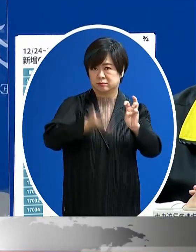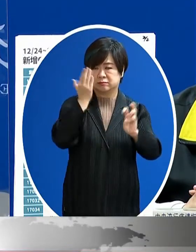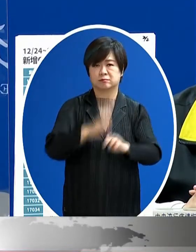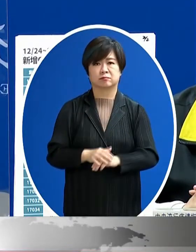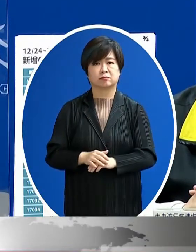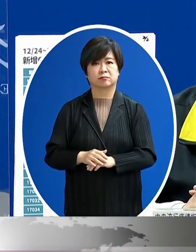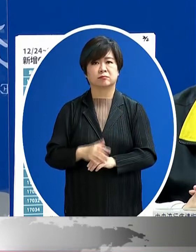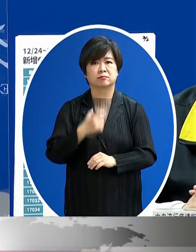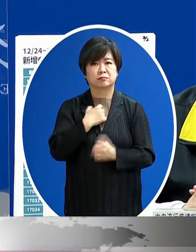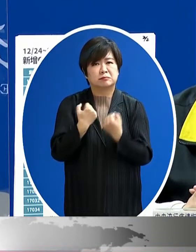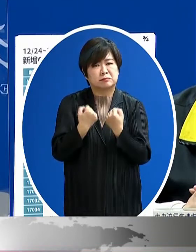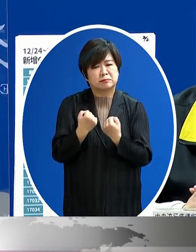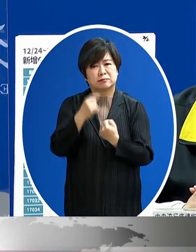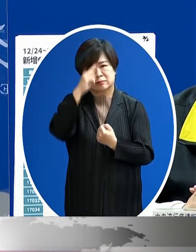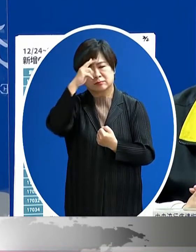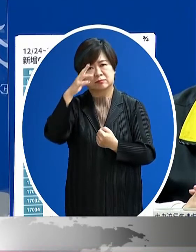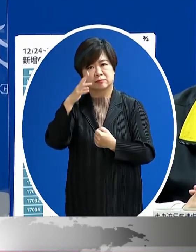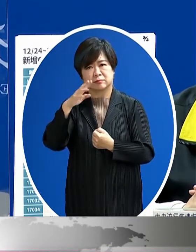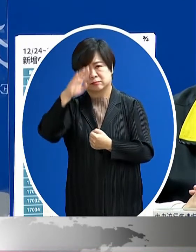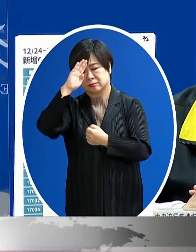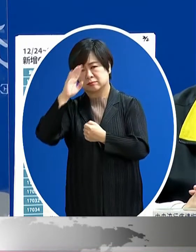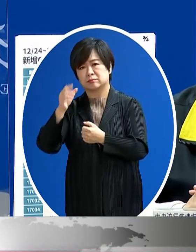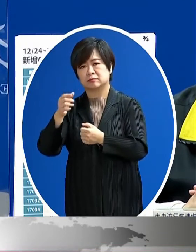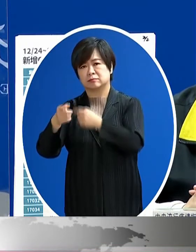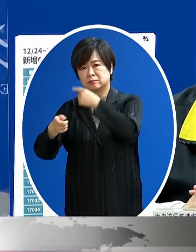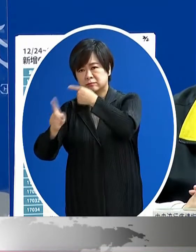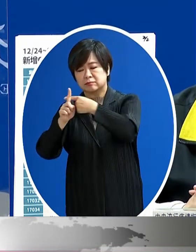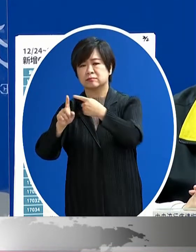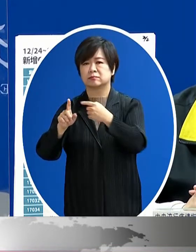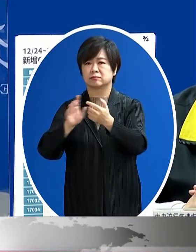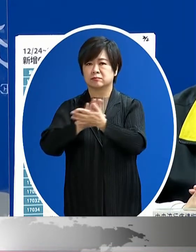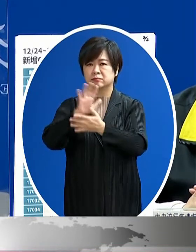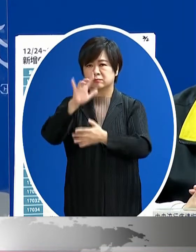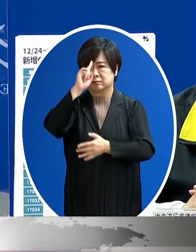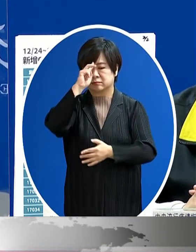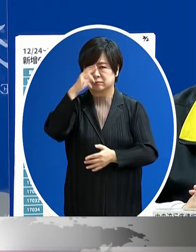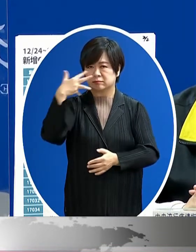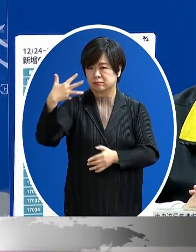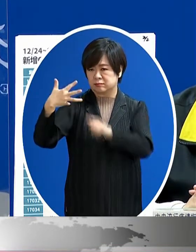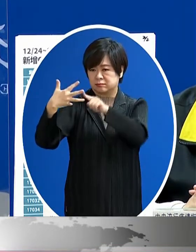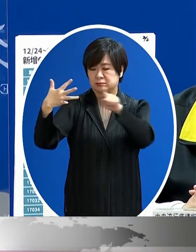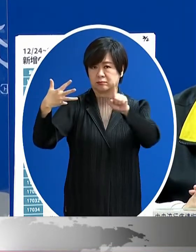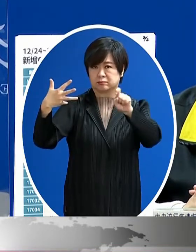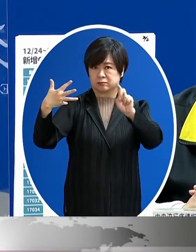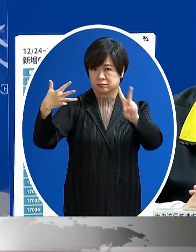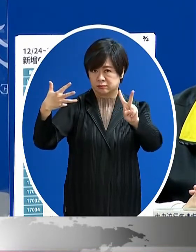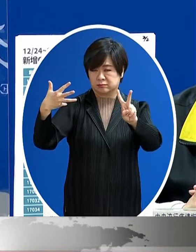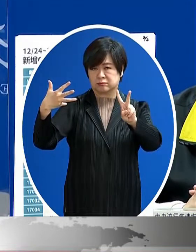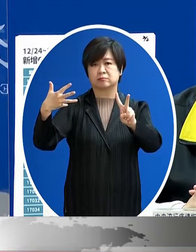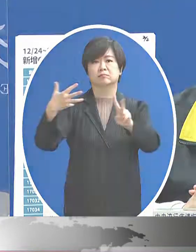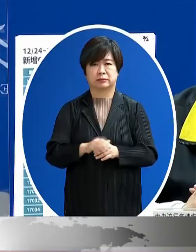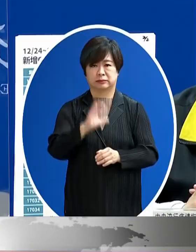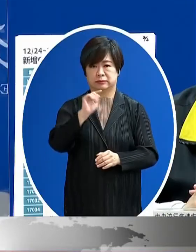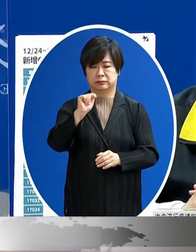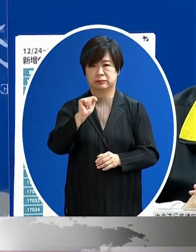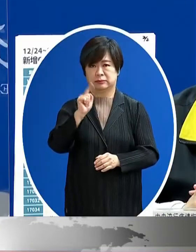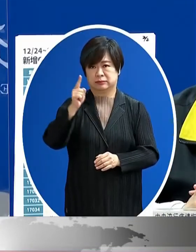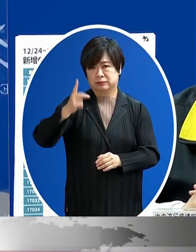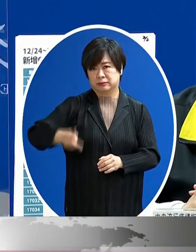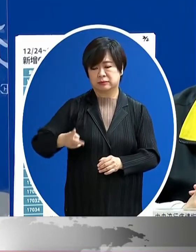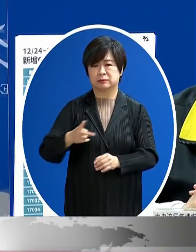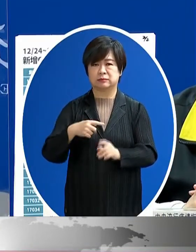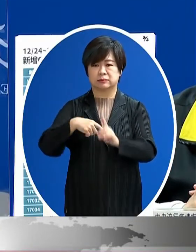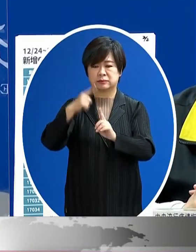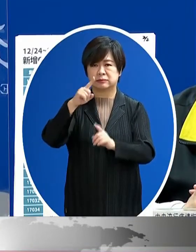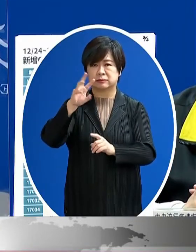We've analyzed data from 17 Omicron patients in Taiwan to see how many days it took for the CT value to surpass 30. From the day